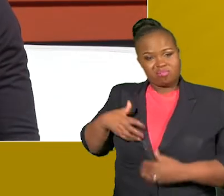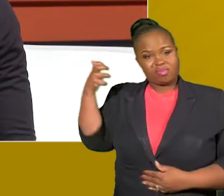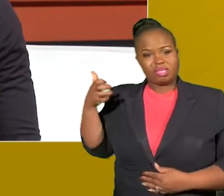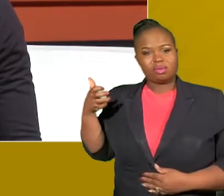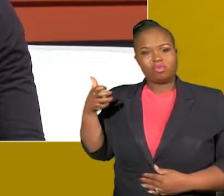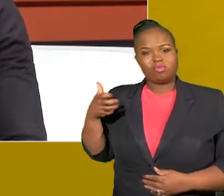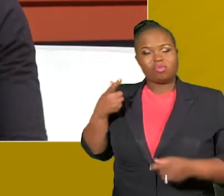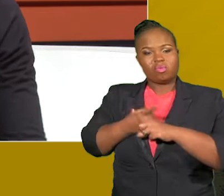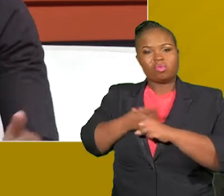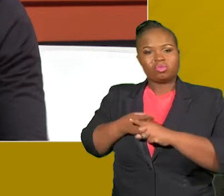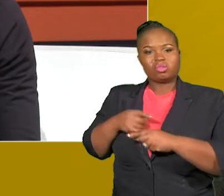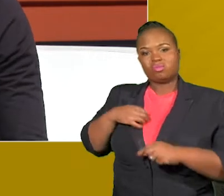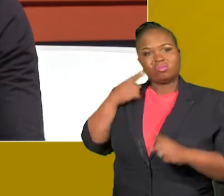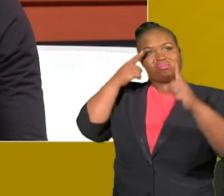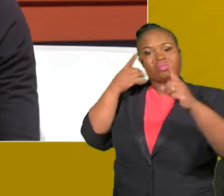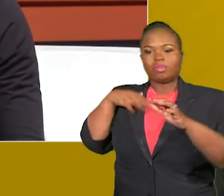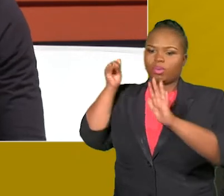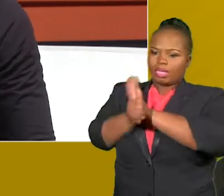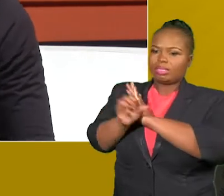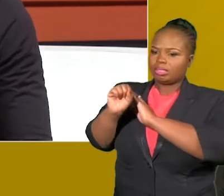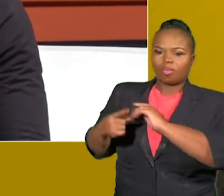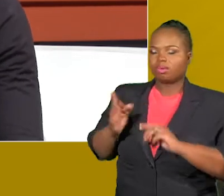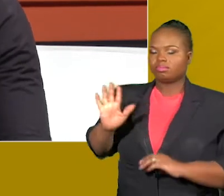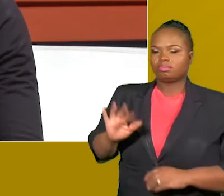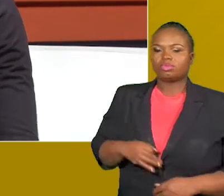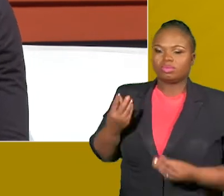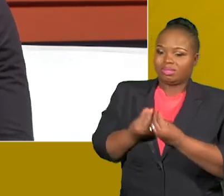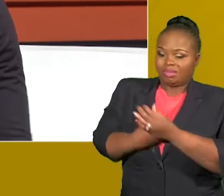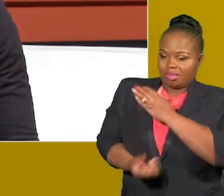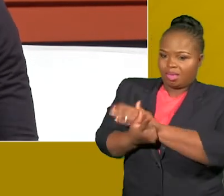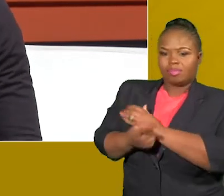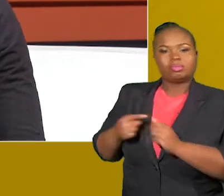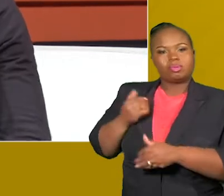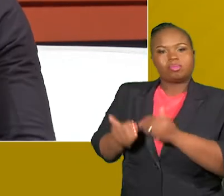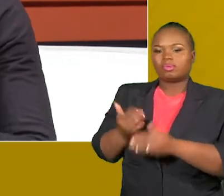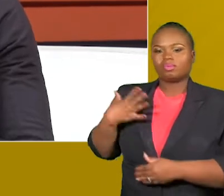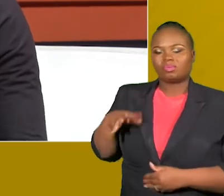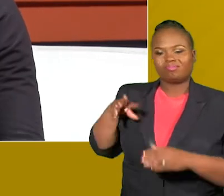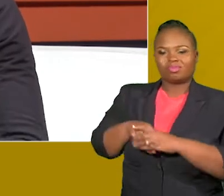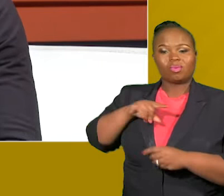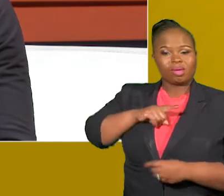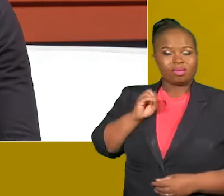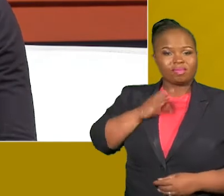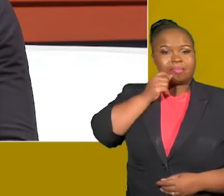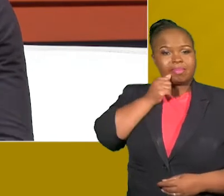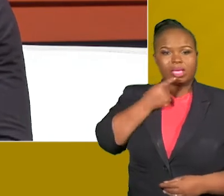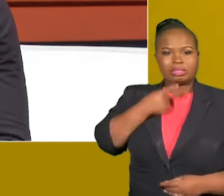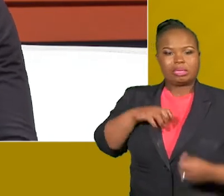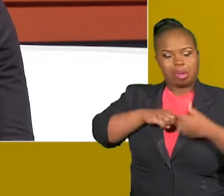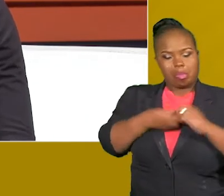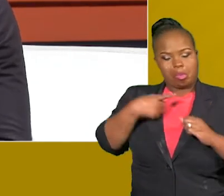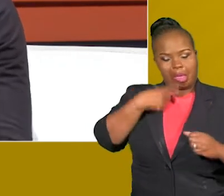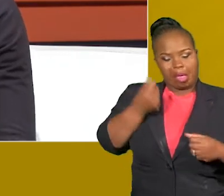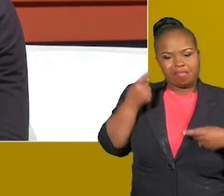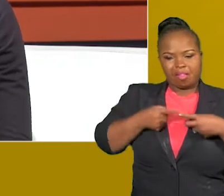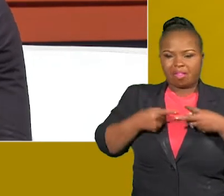grow up, I'm going to kill someone. Something happens during the process. And that is the process that we don't want to talk about. Because when men talk about what bothers them, it's saying it's